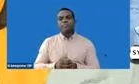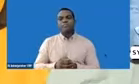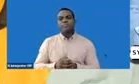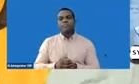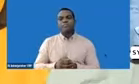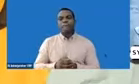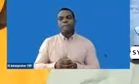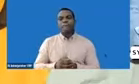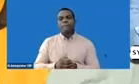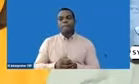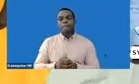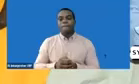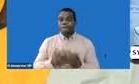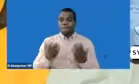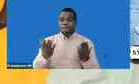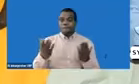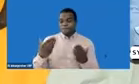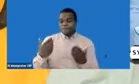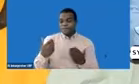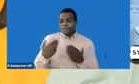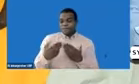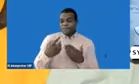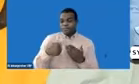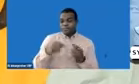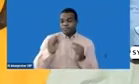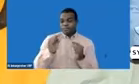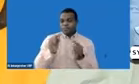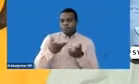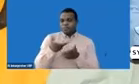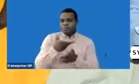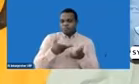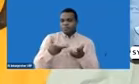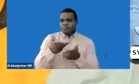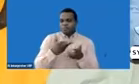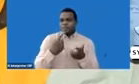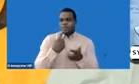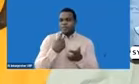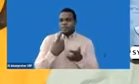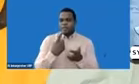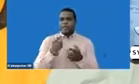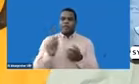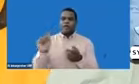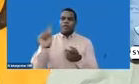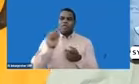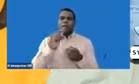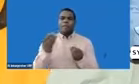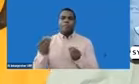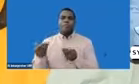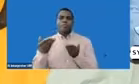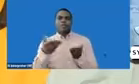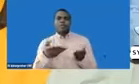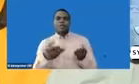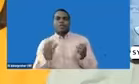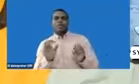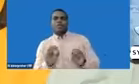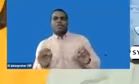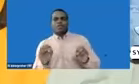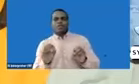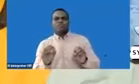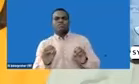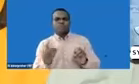find examples of a feedback mechanism that allowed the user to sign. So I've got a couple